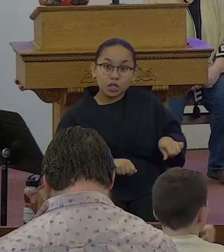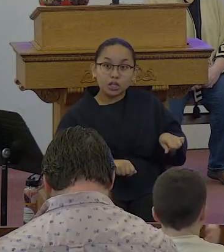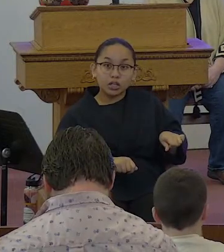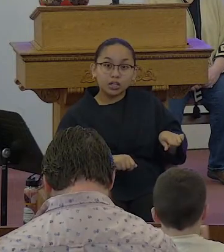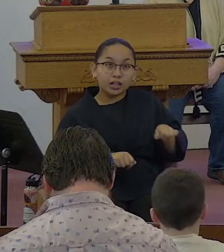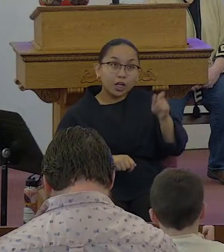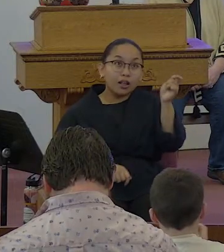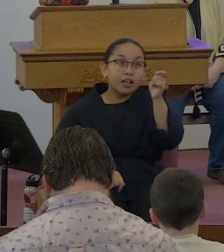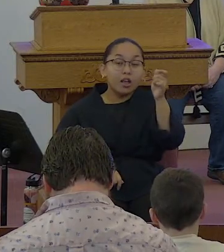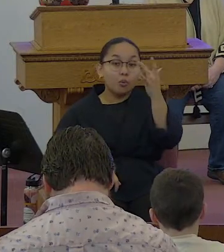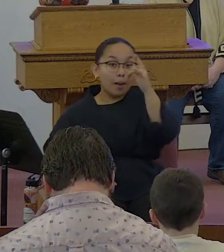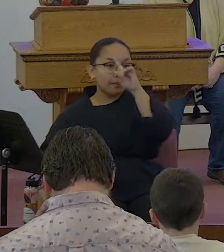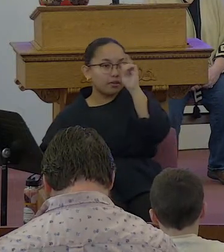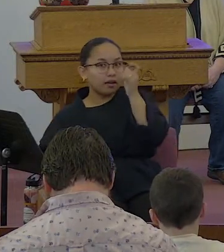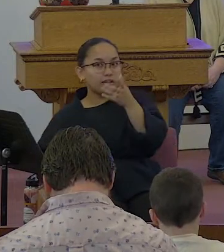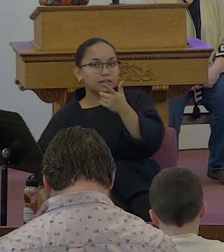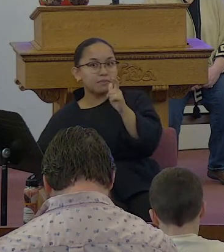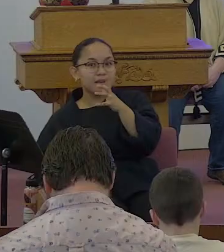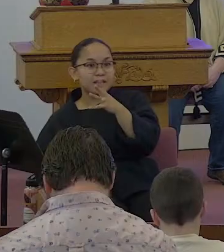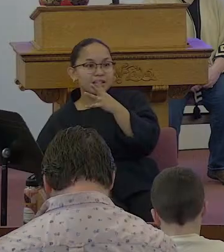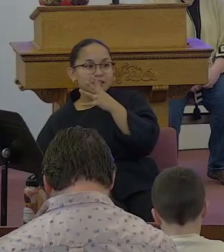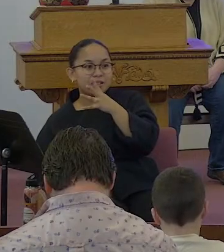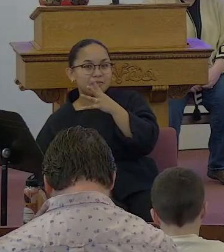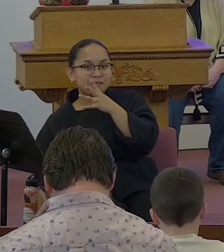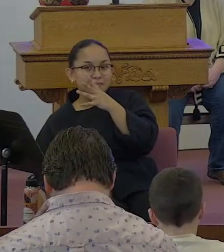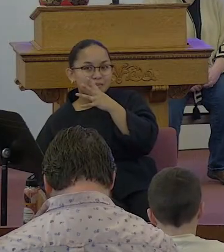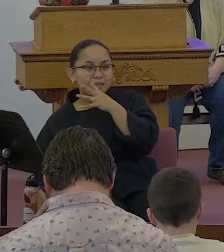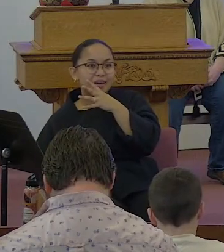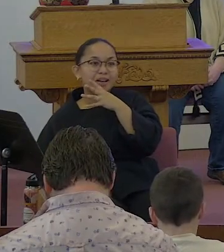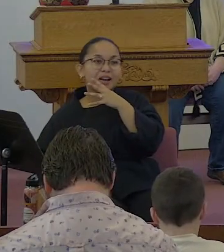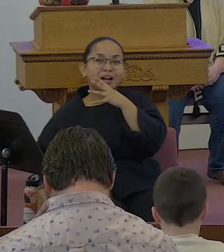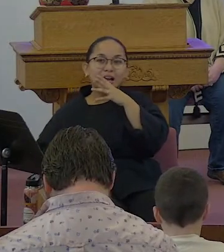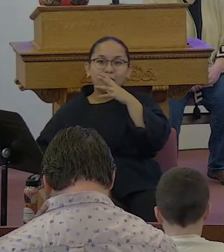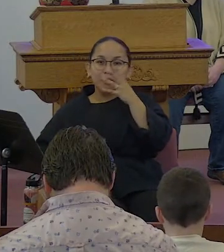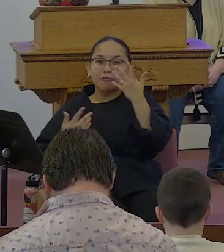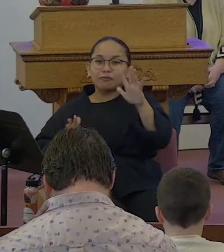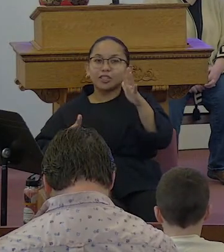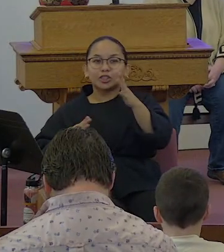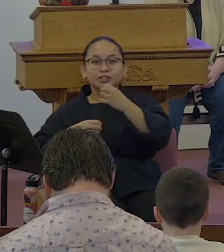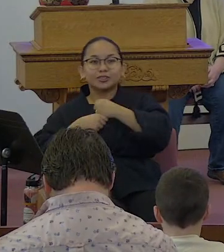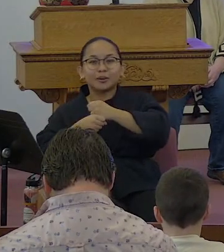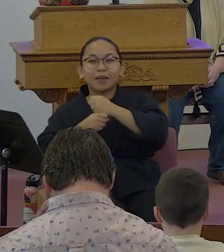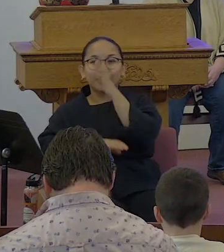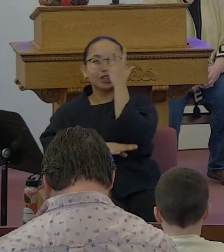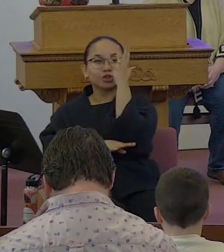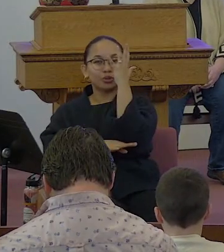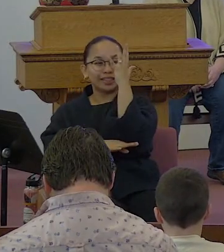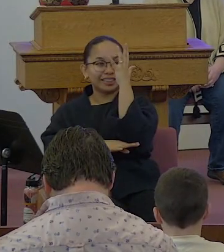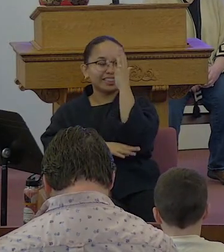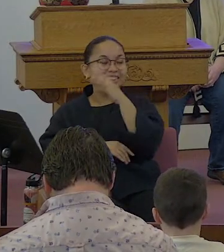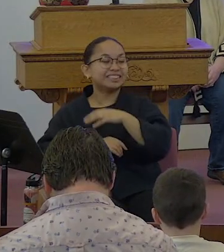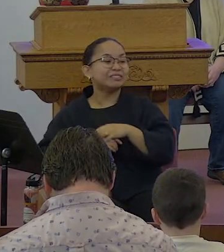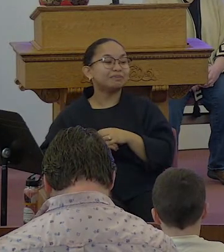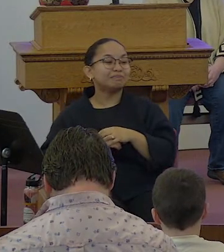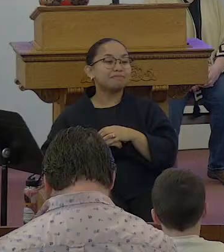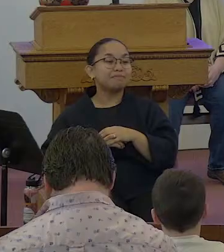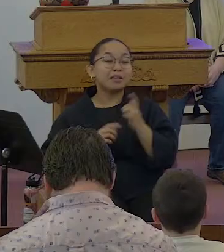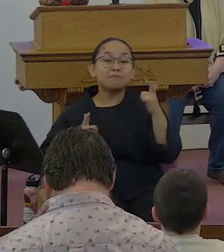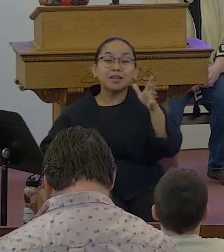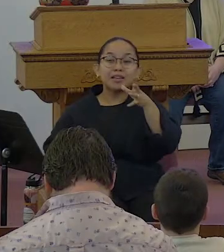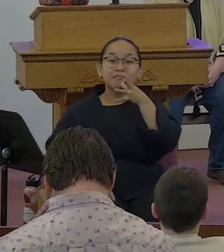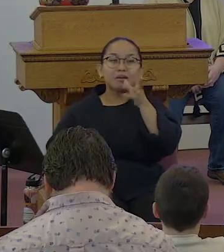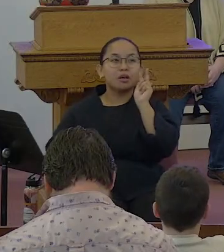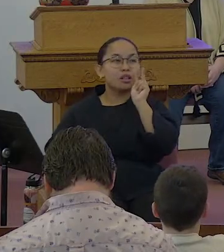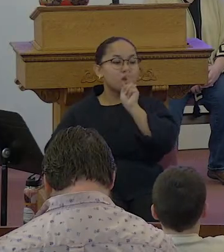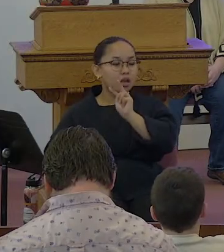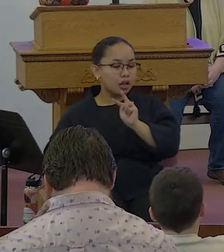Mama had already made all those trees full of sticks. Big Mama looked at all that action and